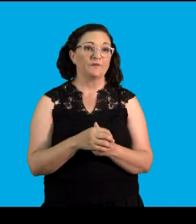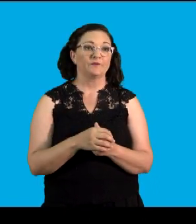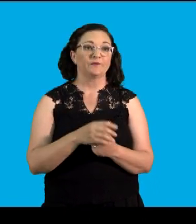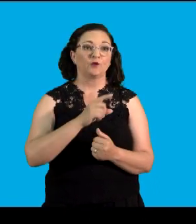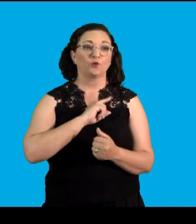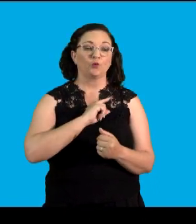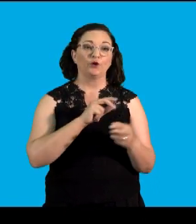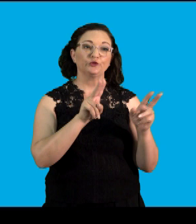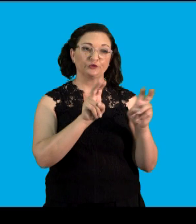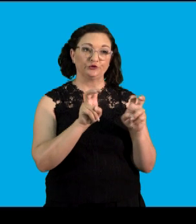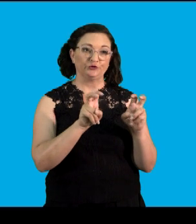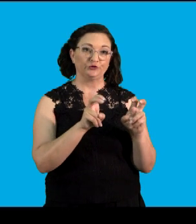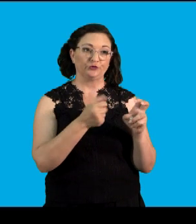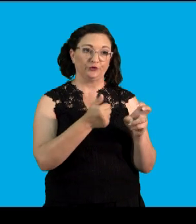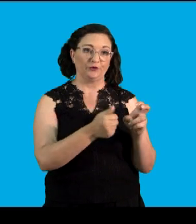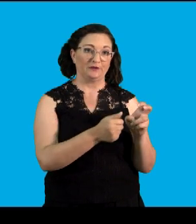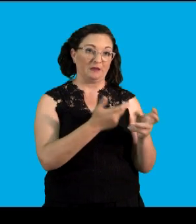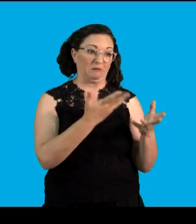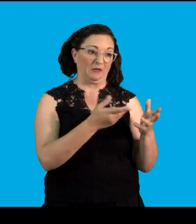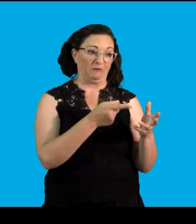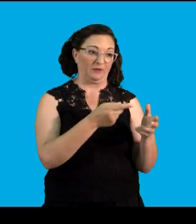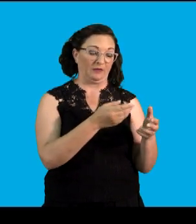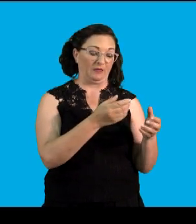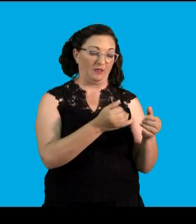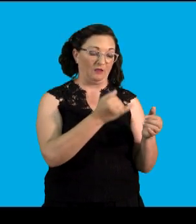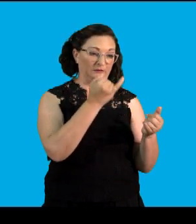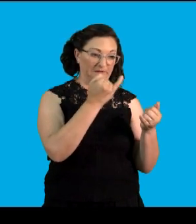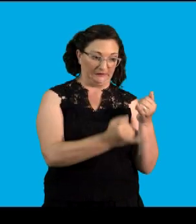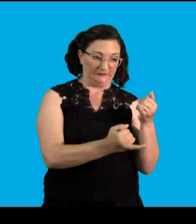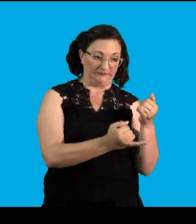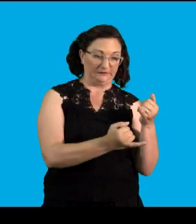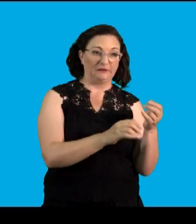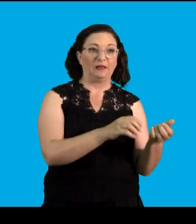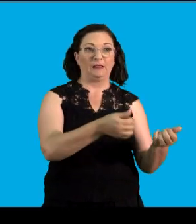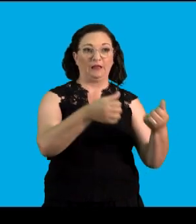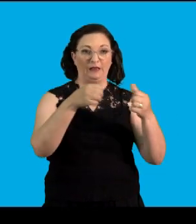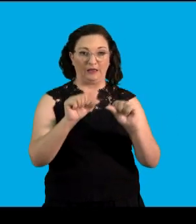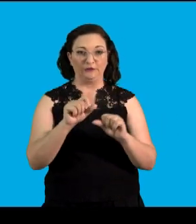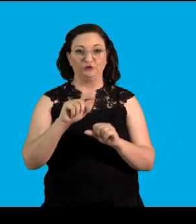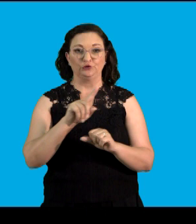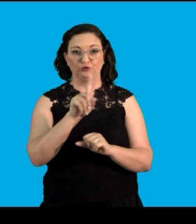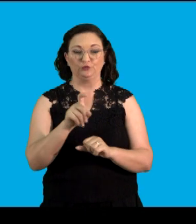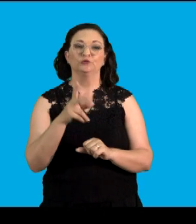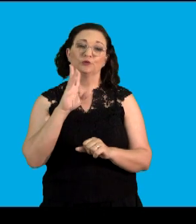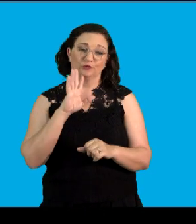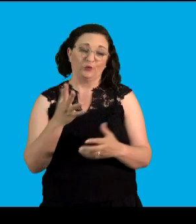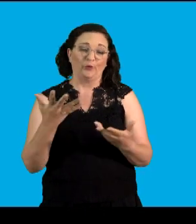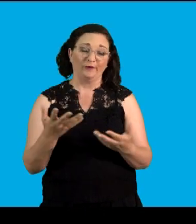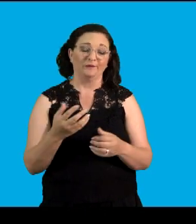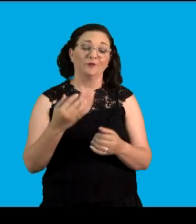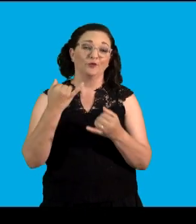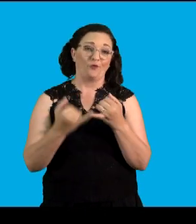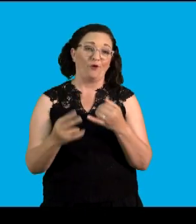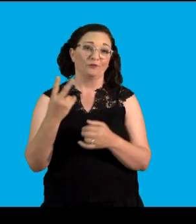socioeconomic issue identified in 4.2.1 is incorrect, definitely the solutions, there's a high possibility that they might also